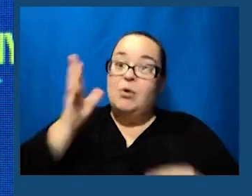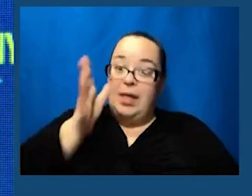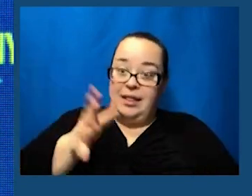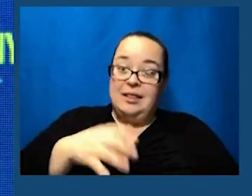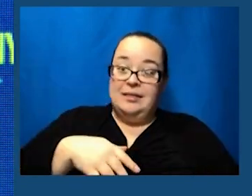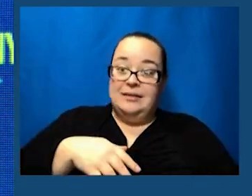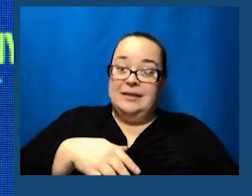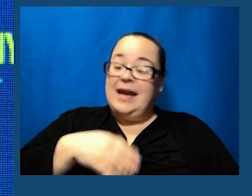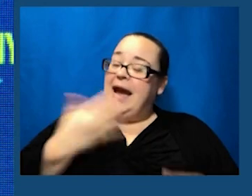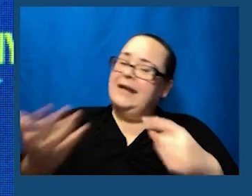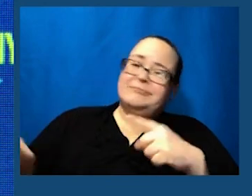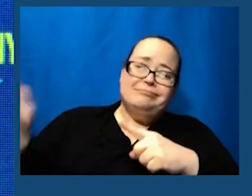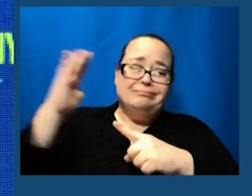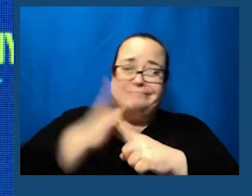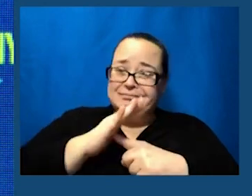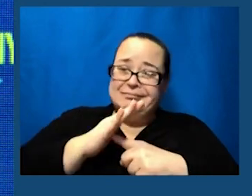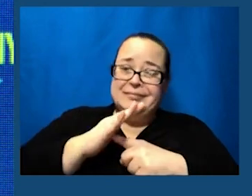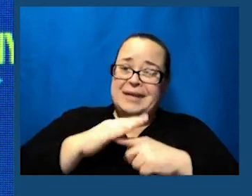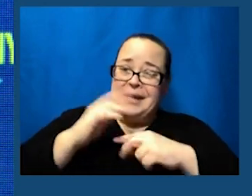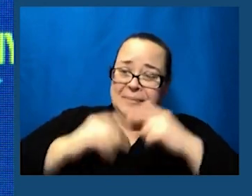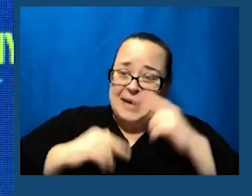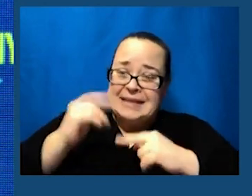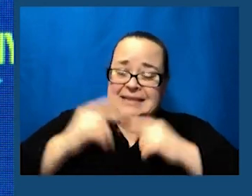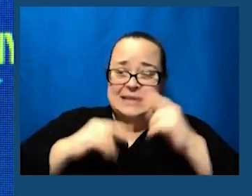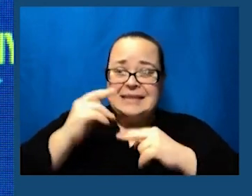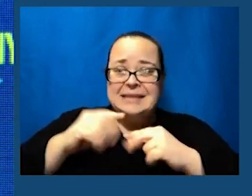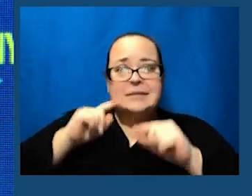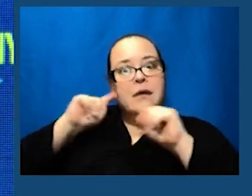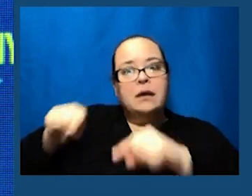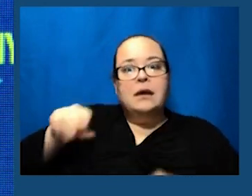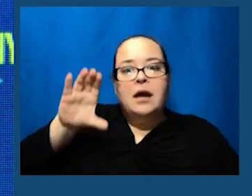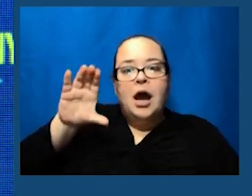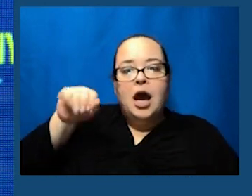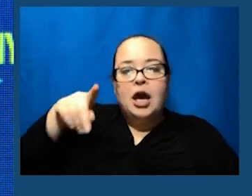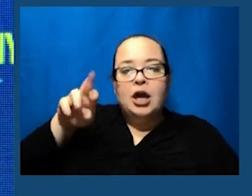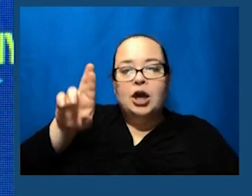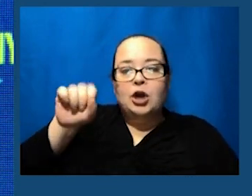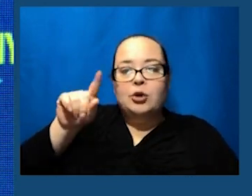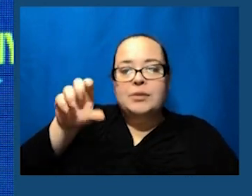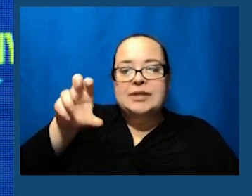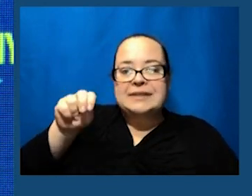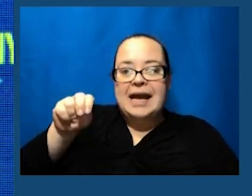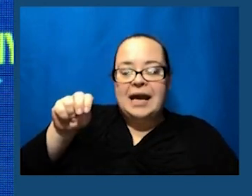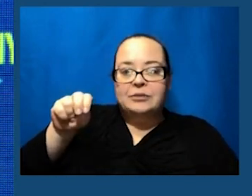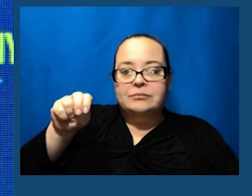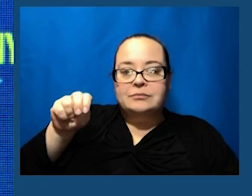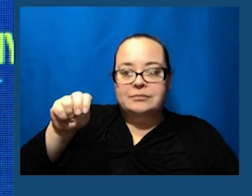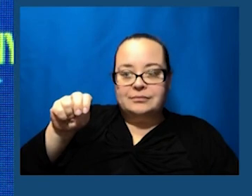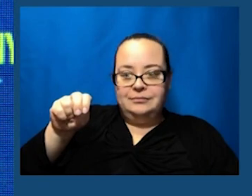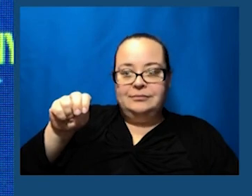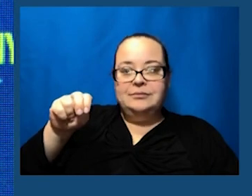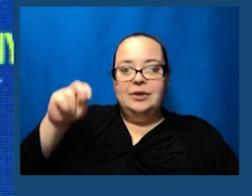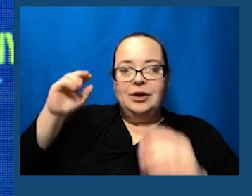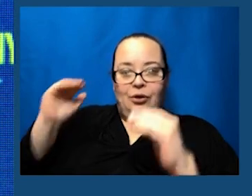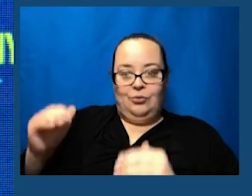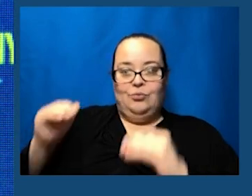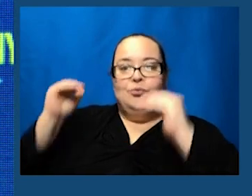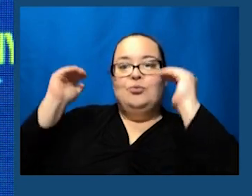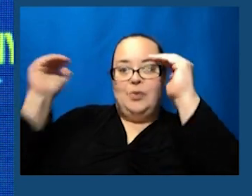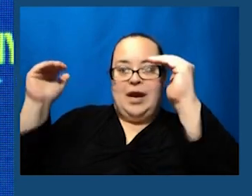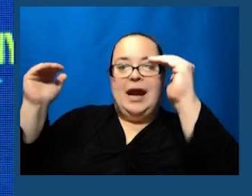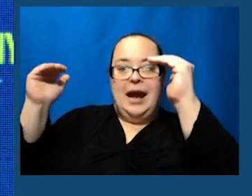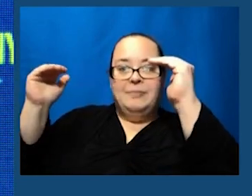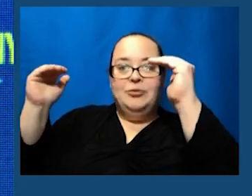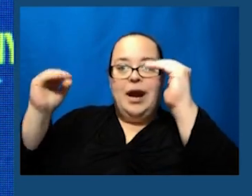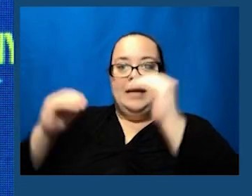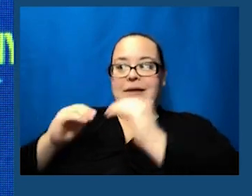down to Cooperstown to know the energy that surrounds Doubleday Field. We upgraded that. I guess you can't assume something built back